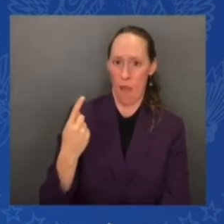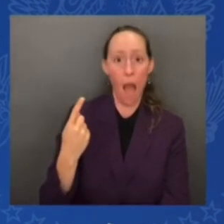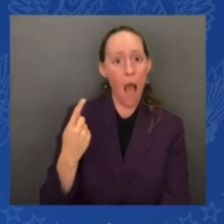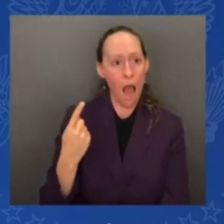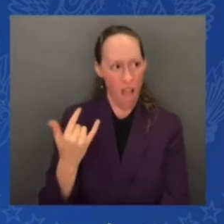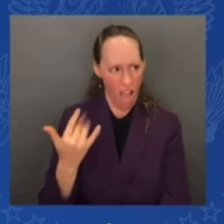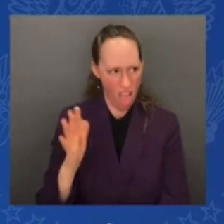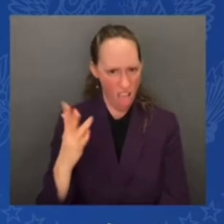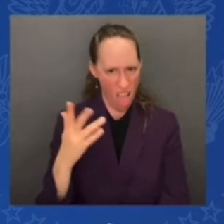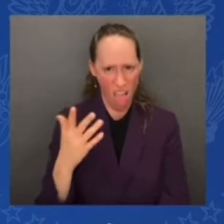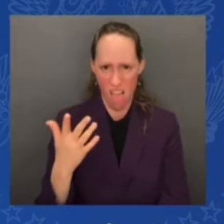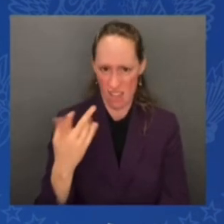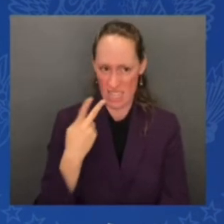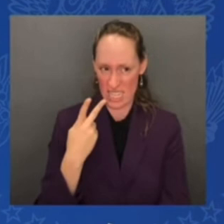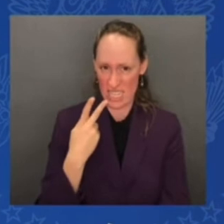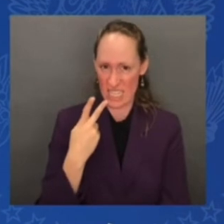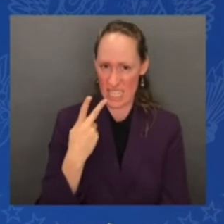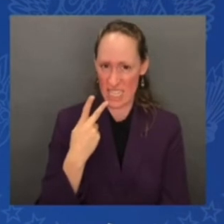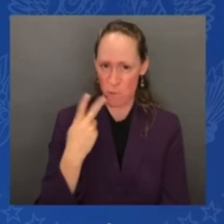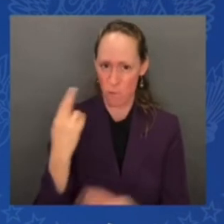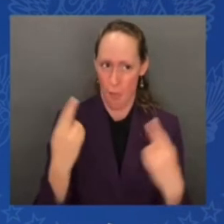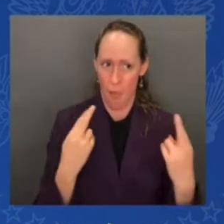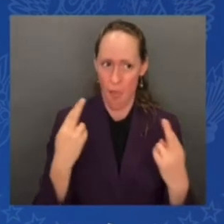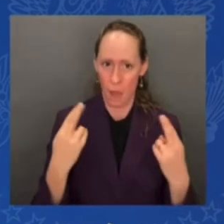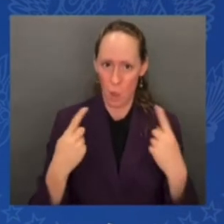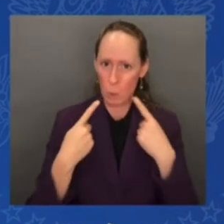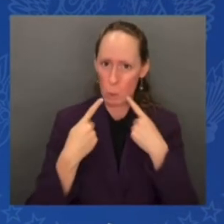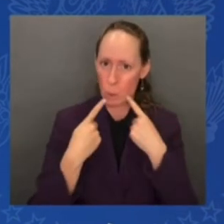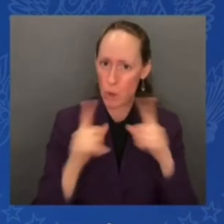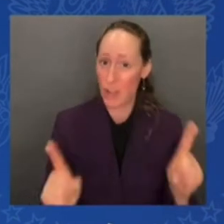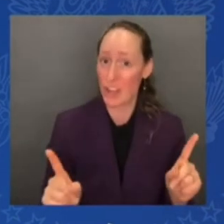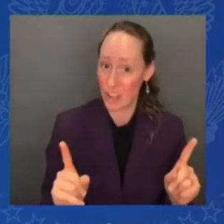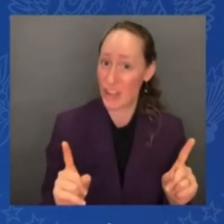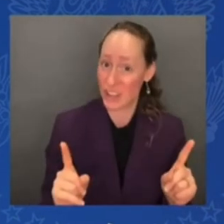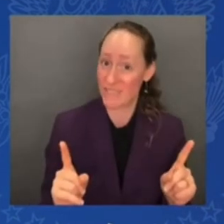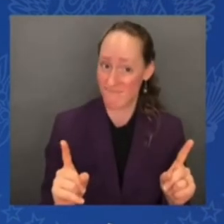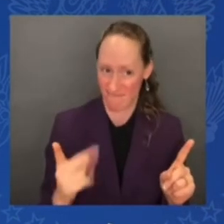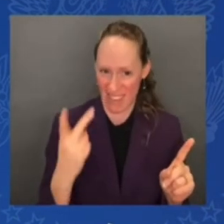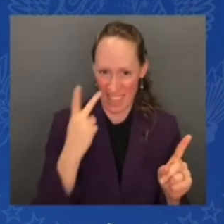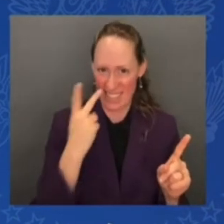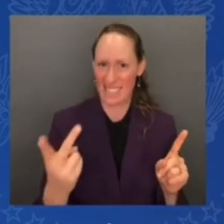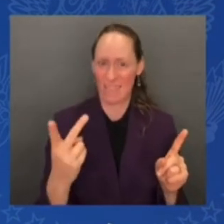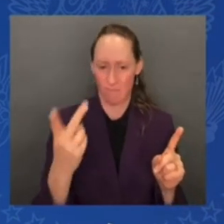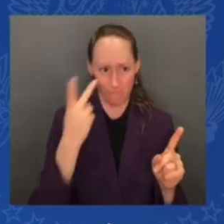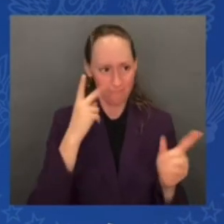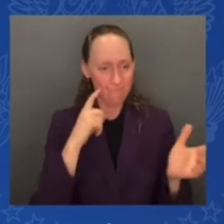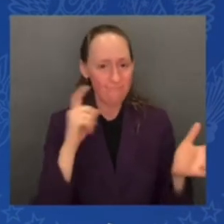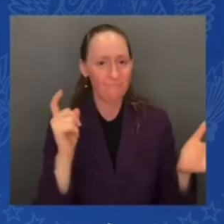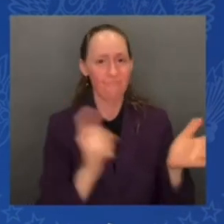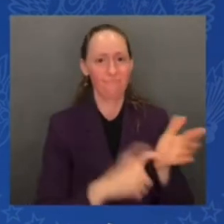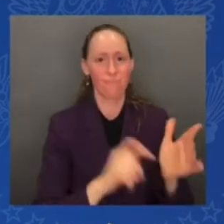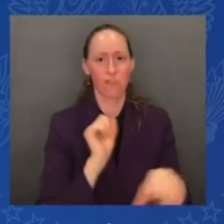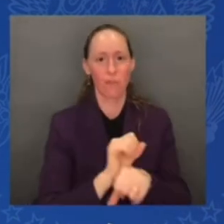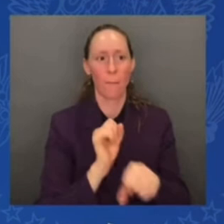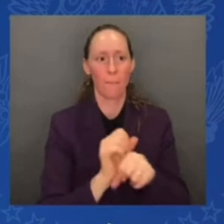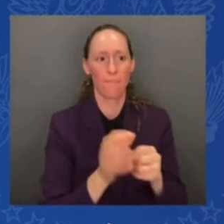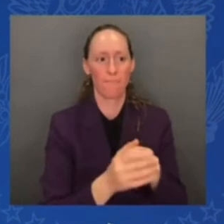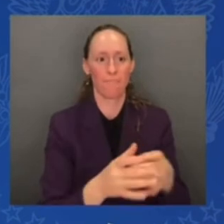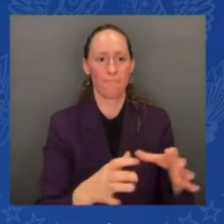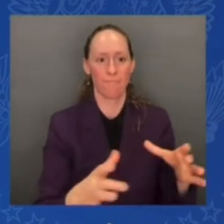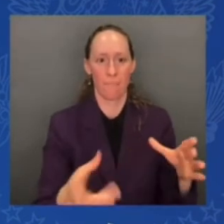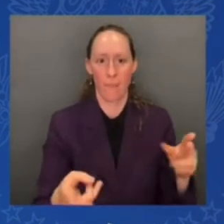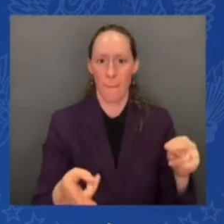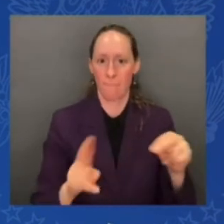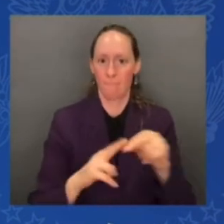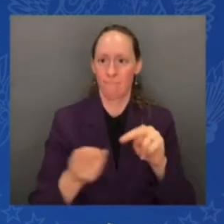faster in the last quarter than anyone expected. And, you know, we've created over 13 million brand-new jobs since I